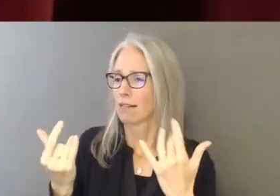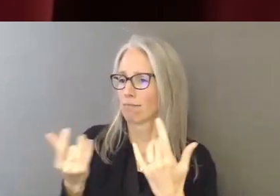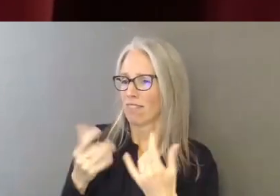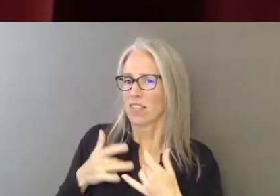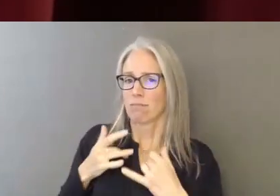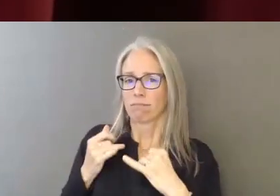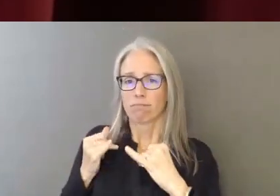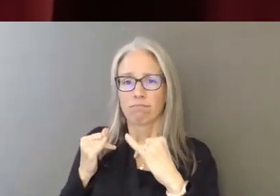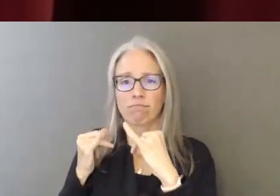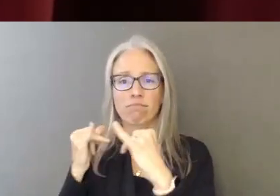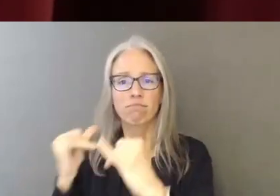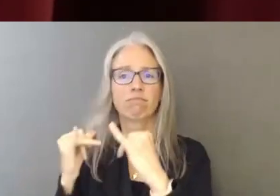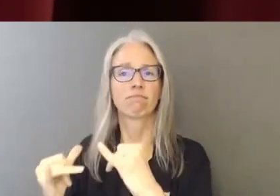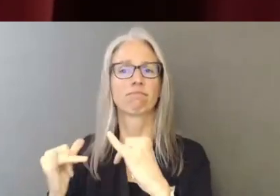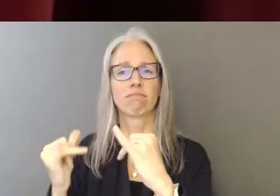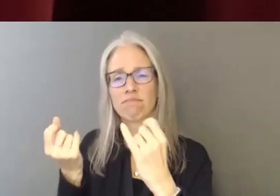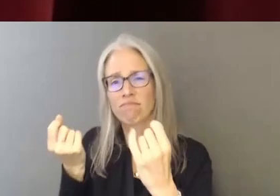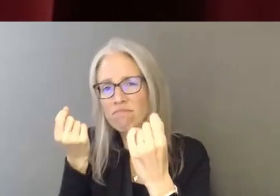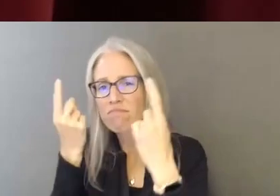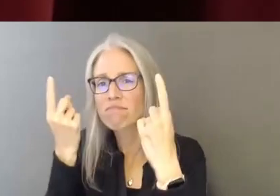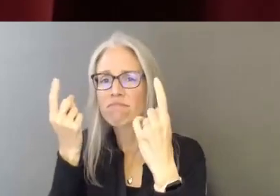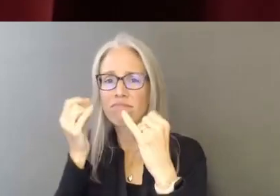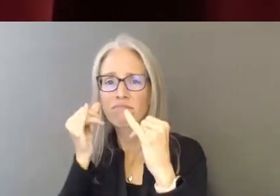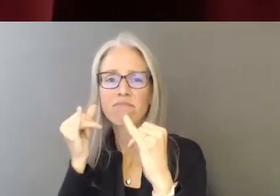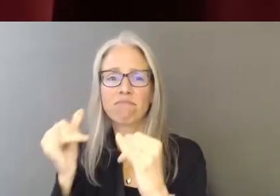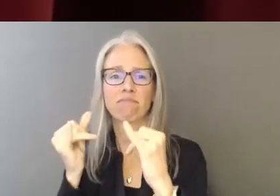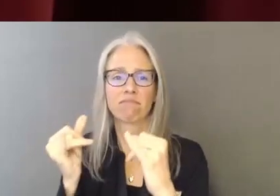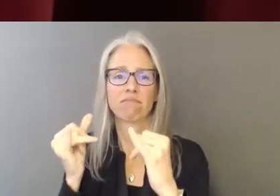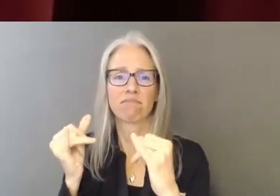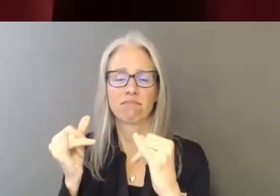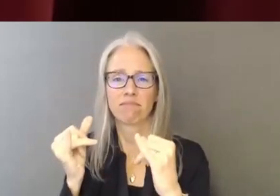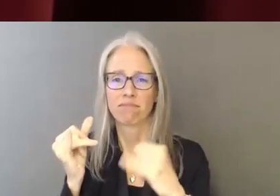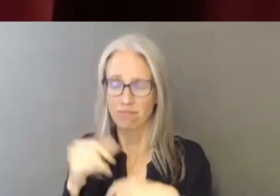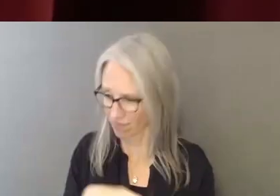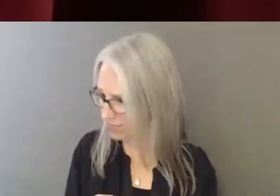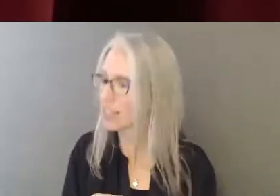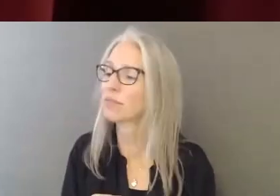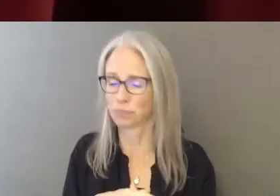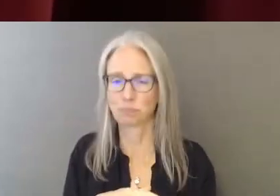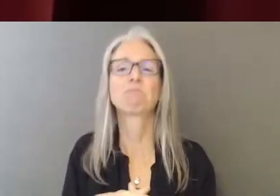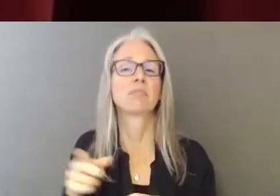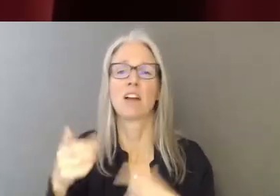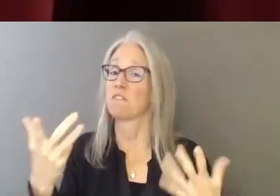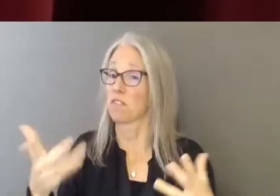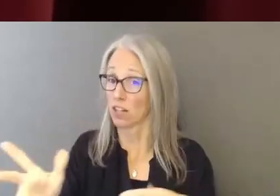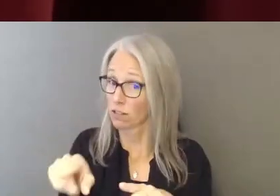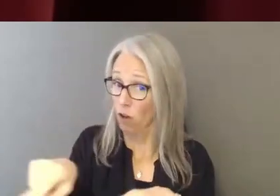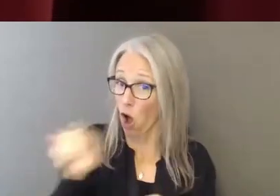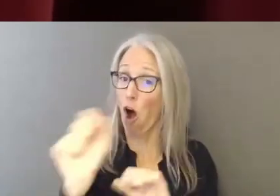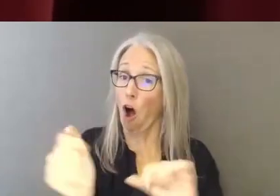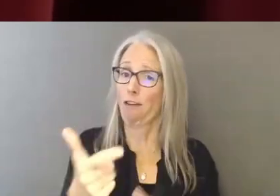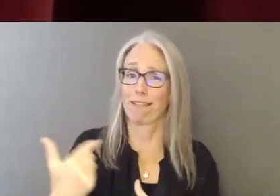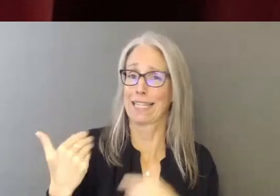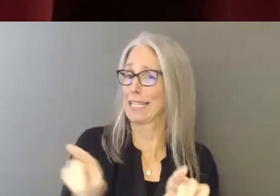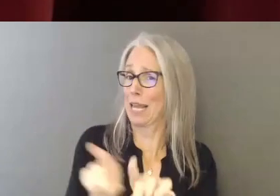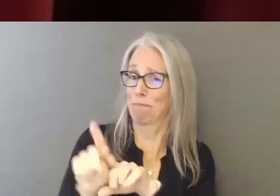and know, and we all will remember forever that feeling of being a newcomer. We welcome you and